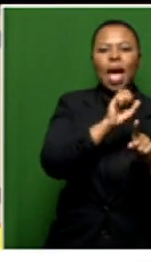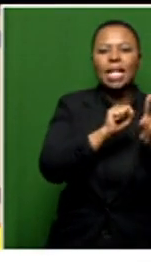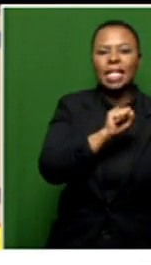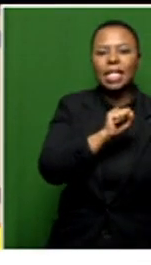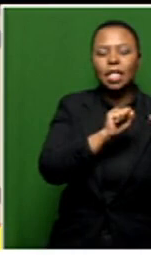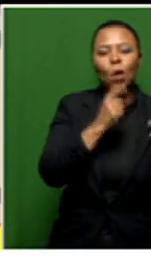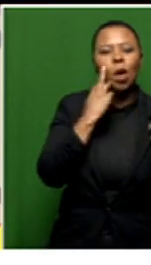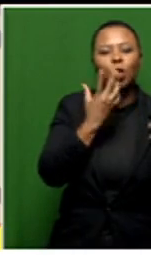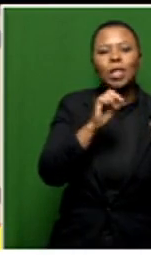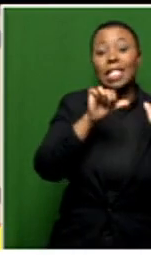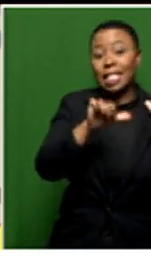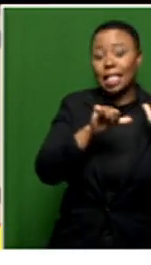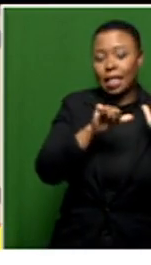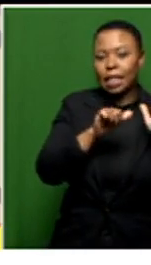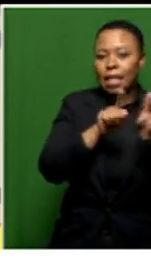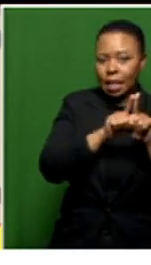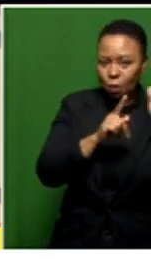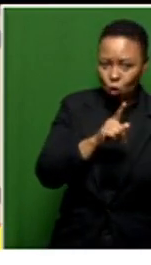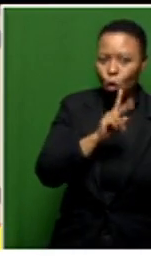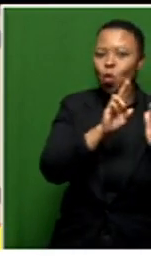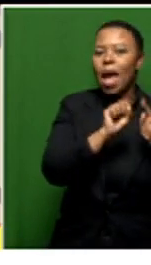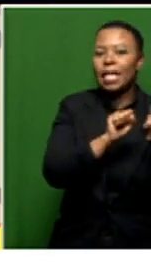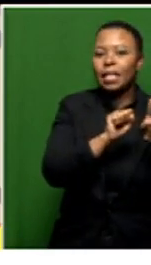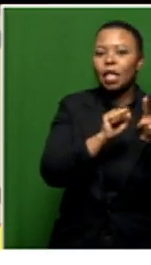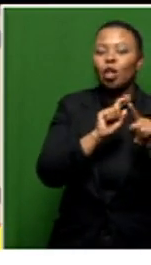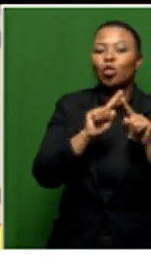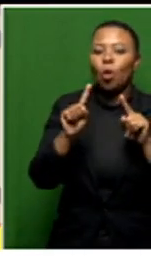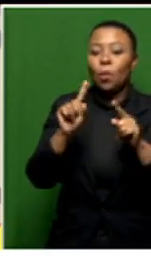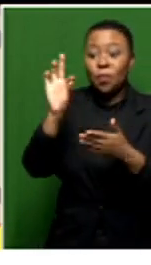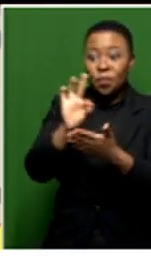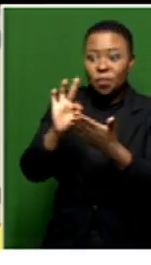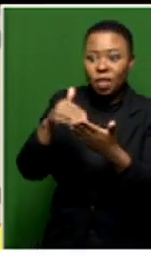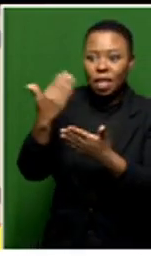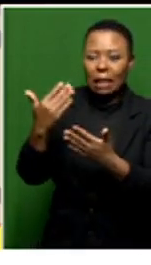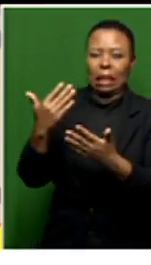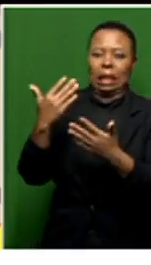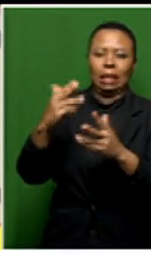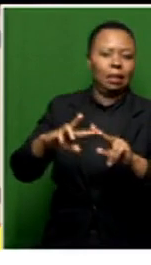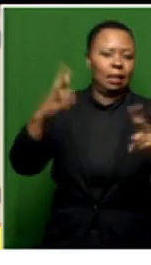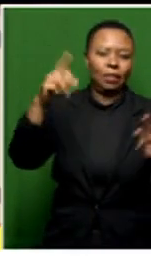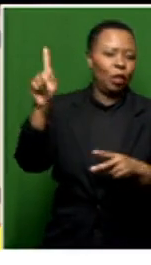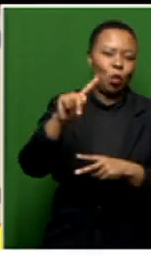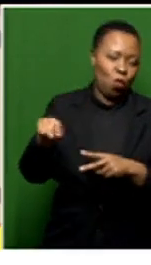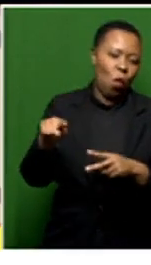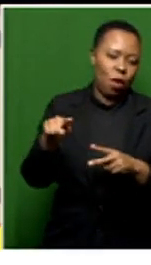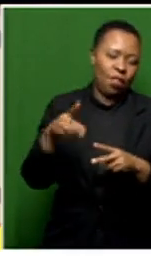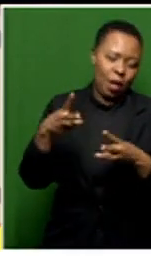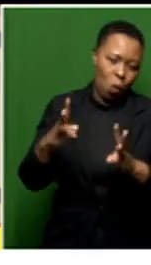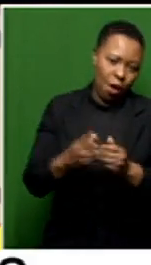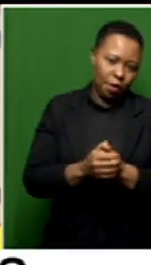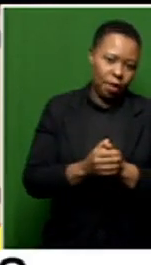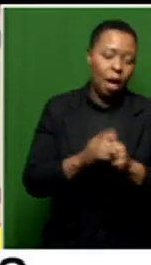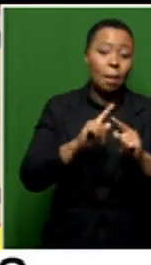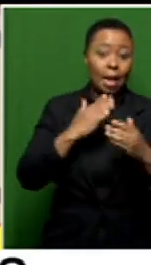in 2016. Yes. Sometimes the polls get it a bit off or wrong in that instance.